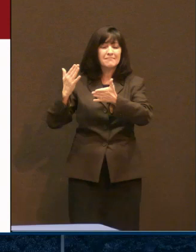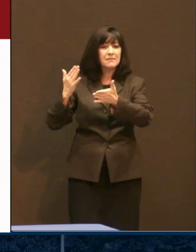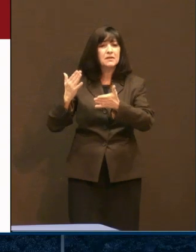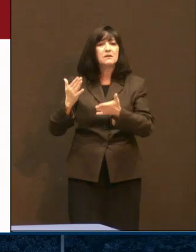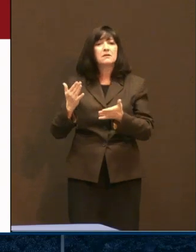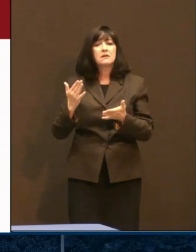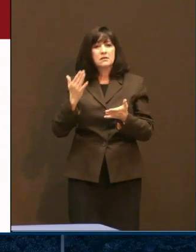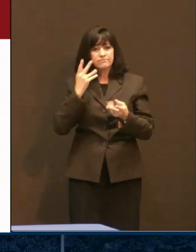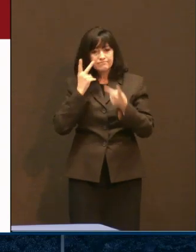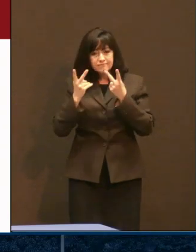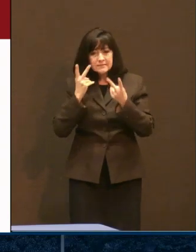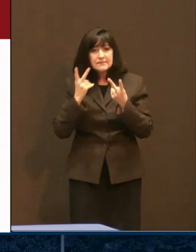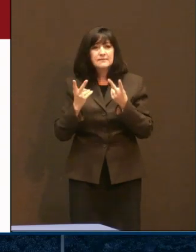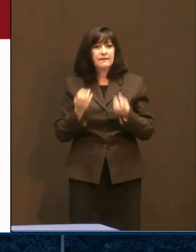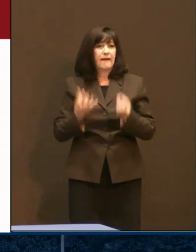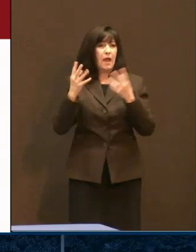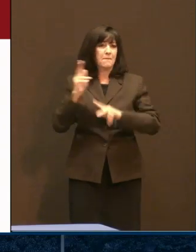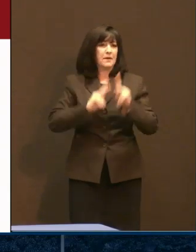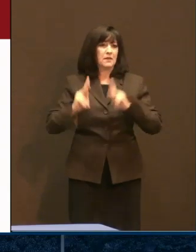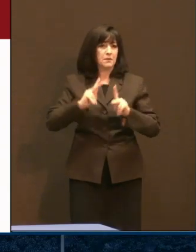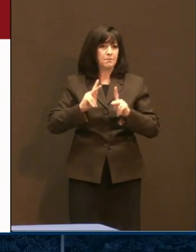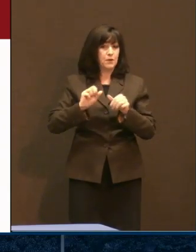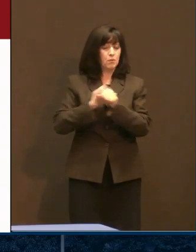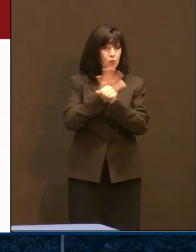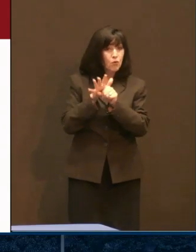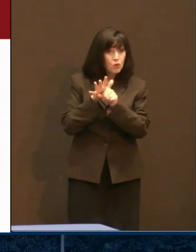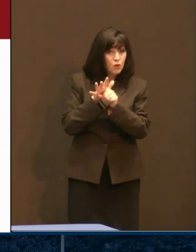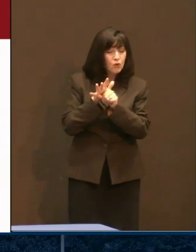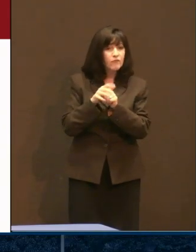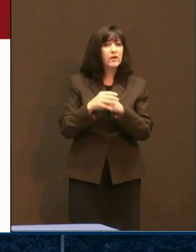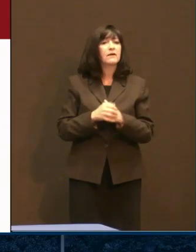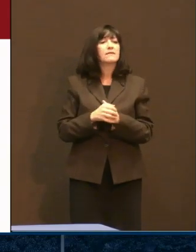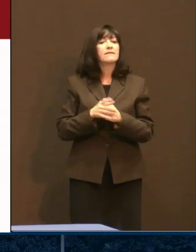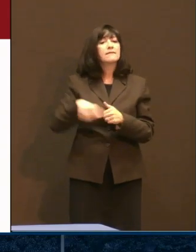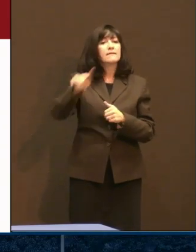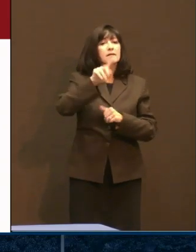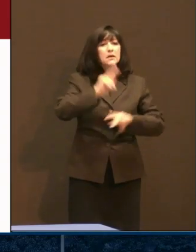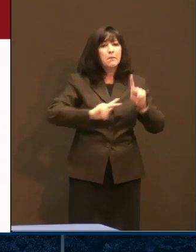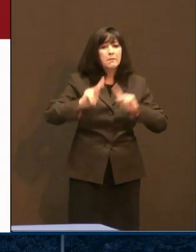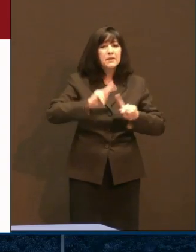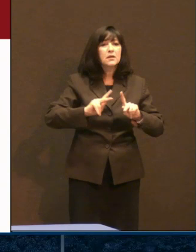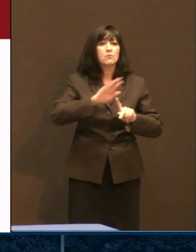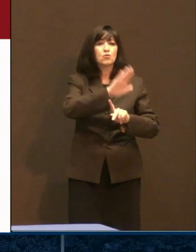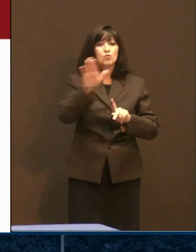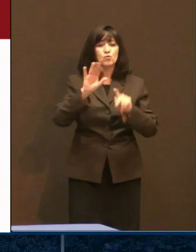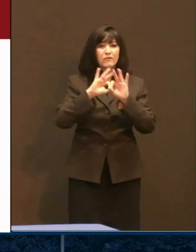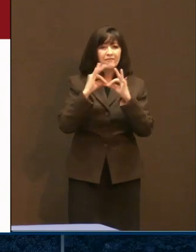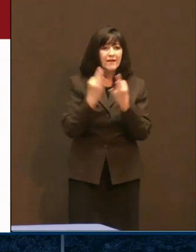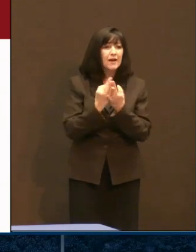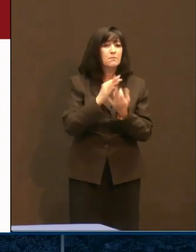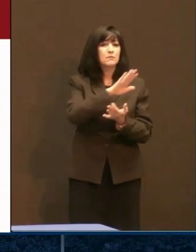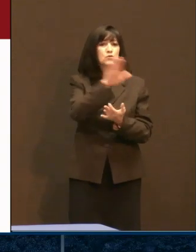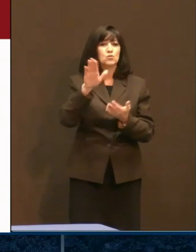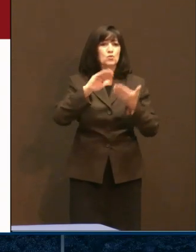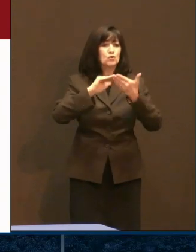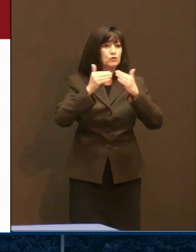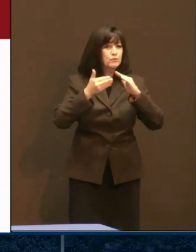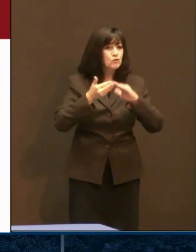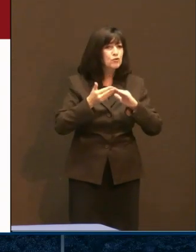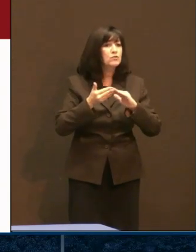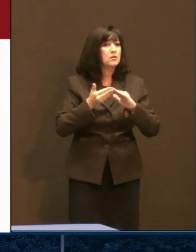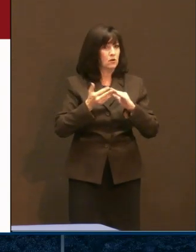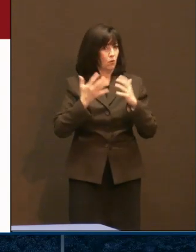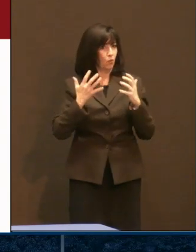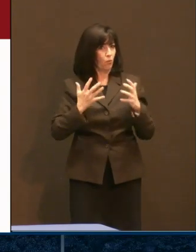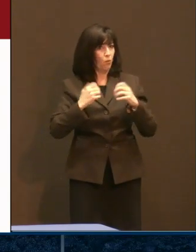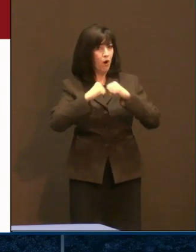positive, and to wrap our arms around their families and their communities, and importantly, to protect the workforce that's so